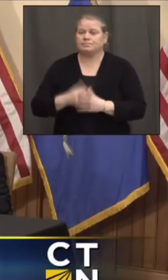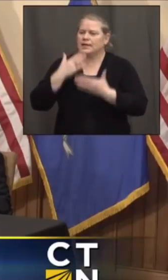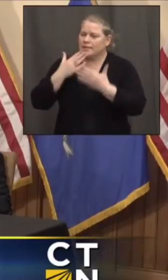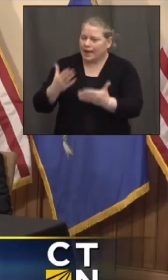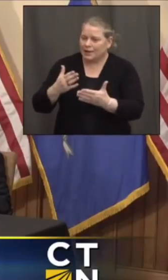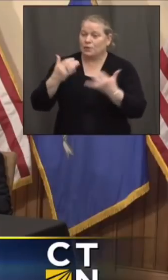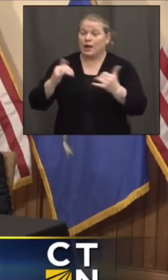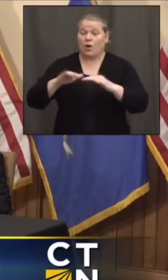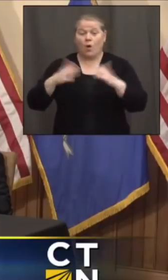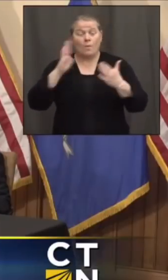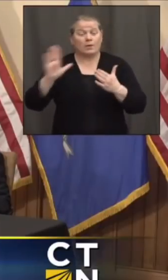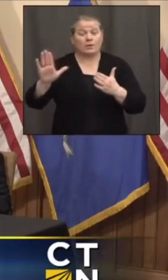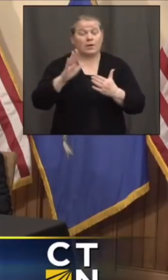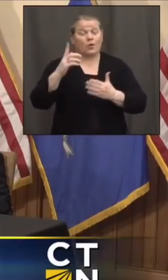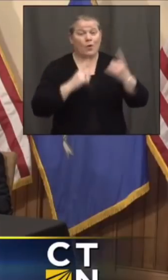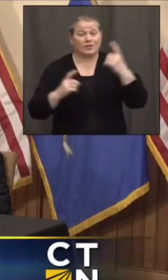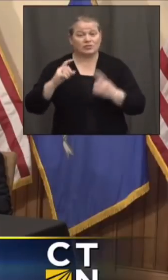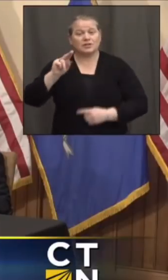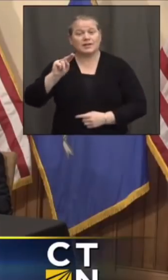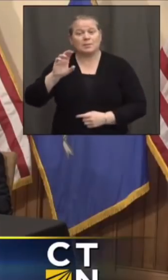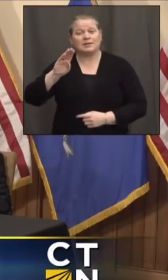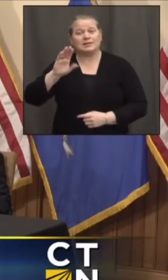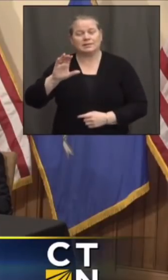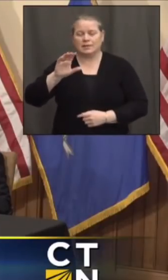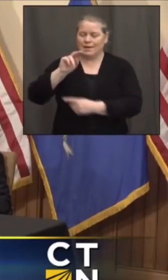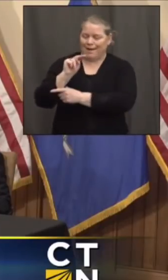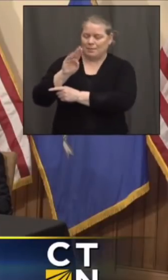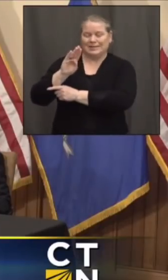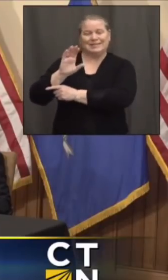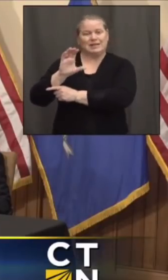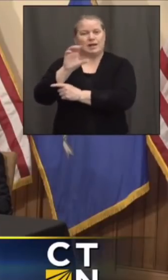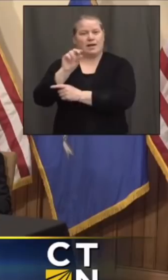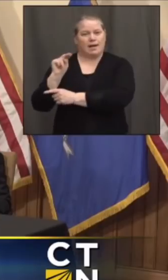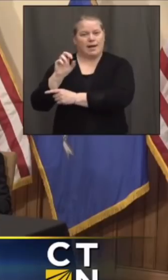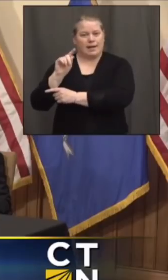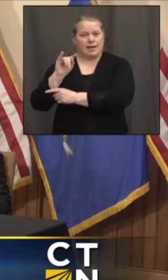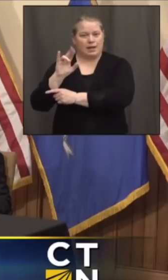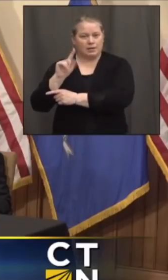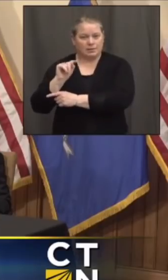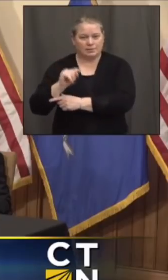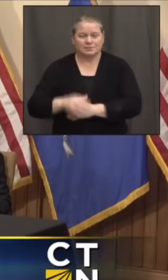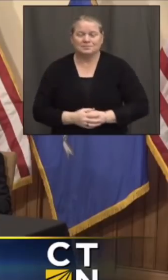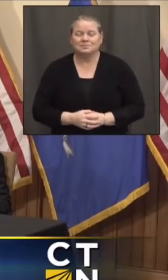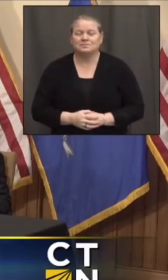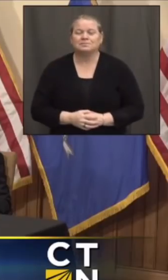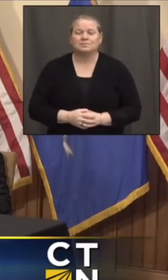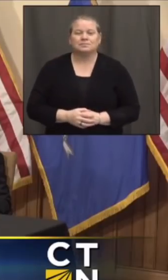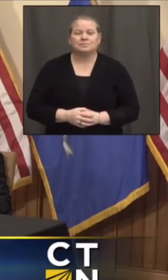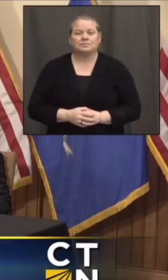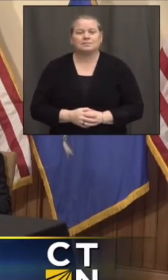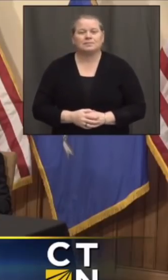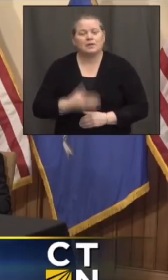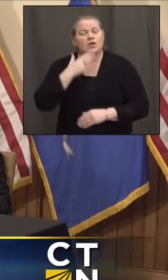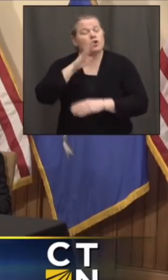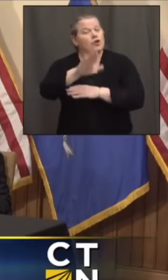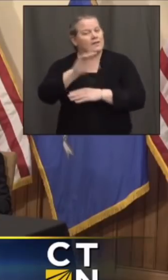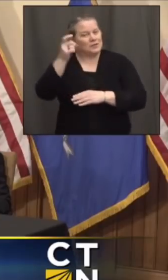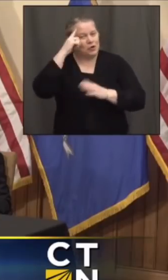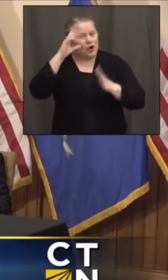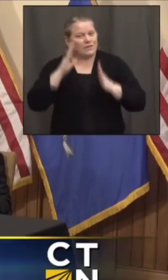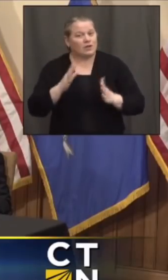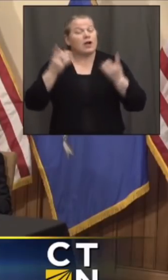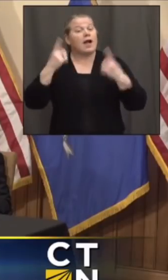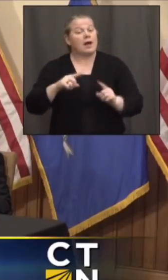Connecticut. Good afternoon, Governor. First of all, now that all of the nursing homes have received vaccinations, I'm wondering if you